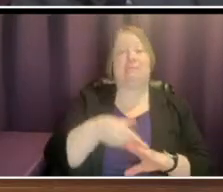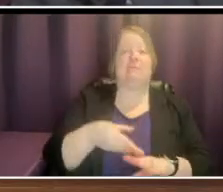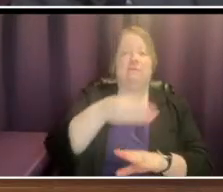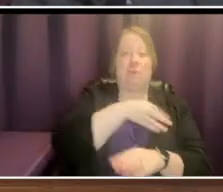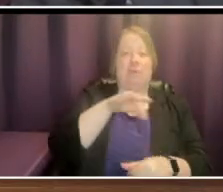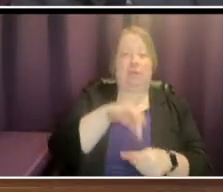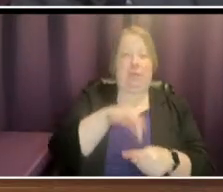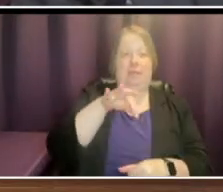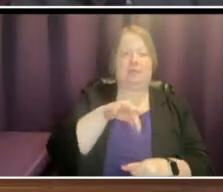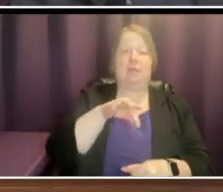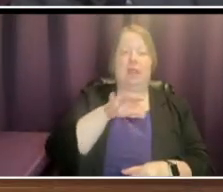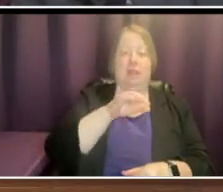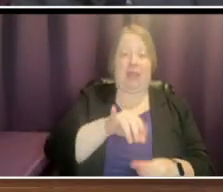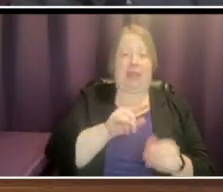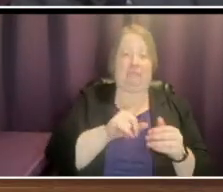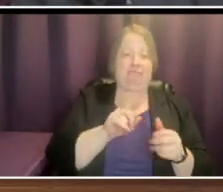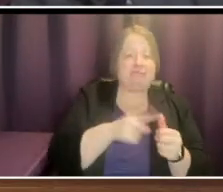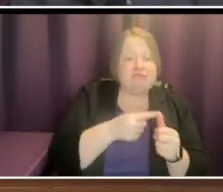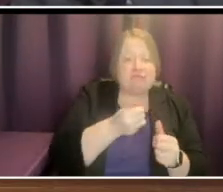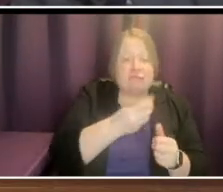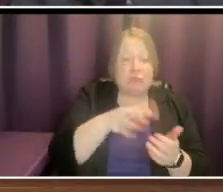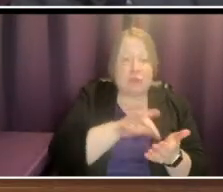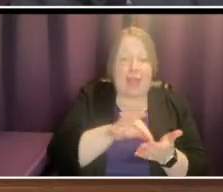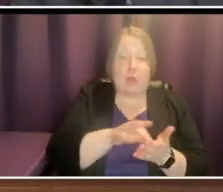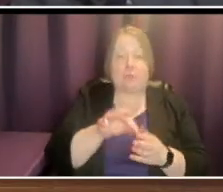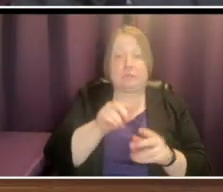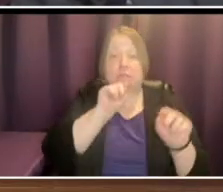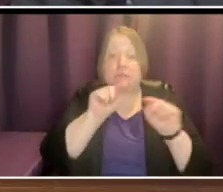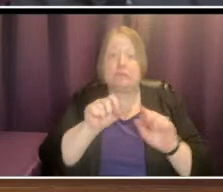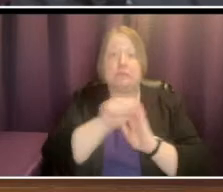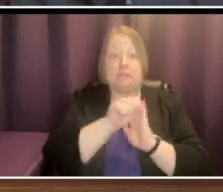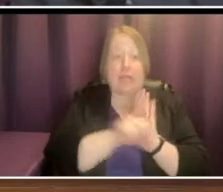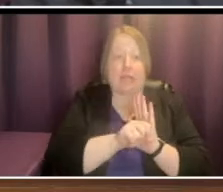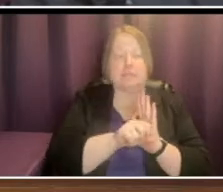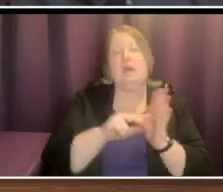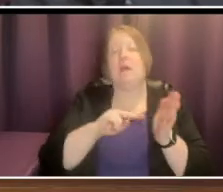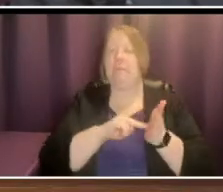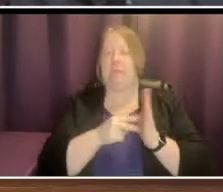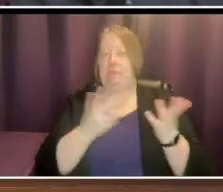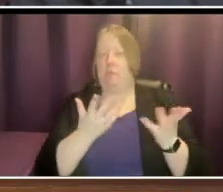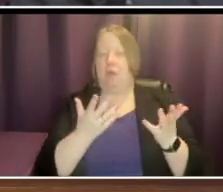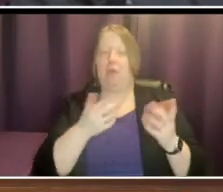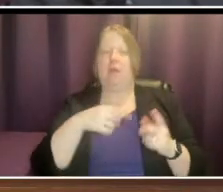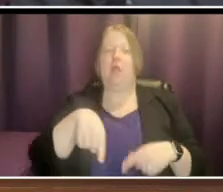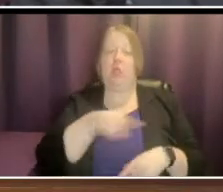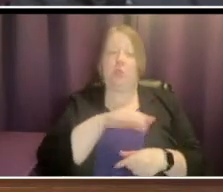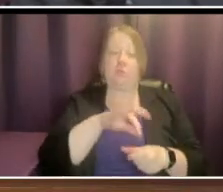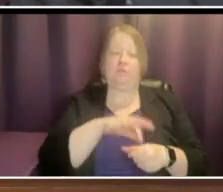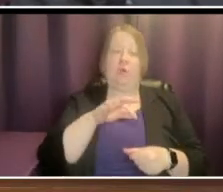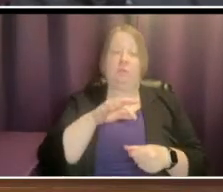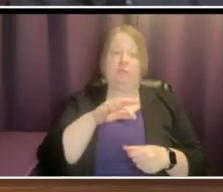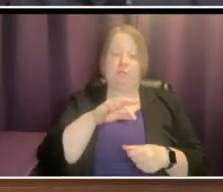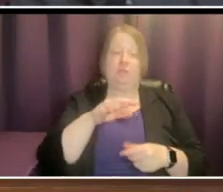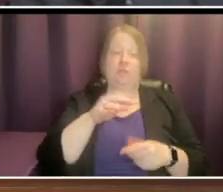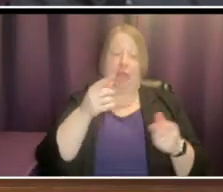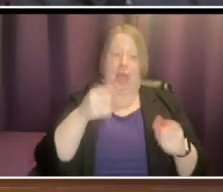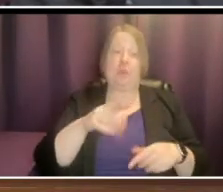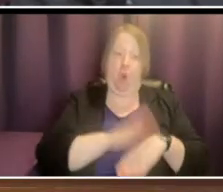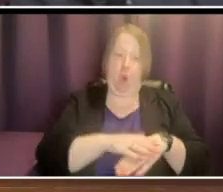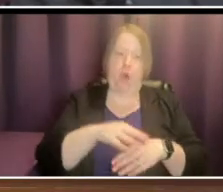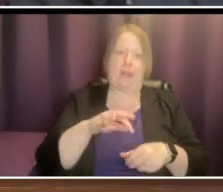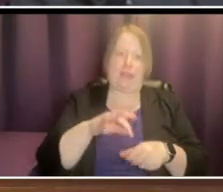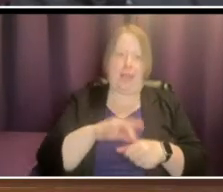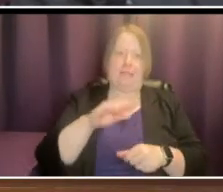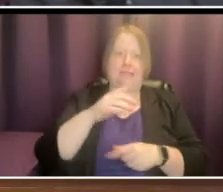the initial counts in some states, in other words, those votes cast on election day, would be more